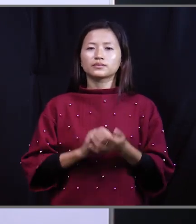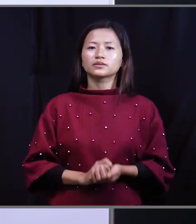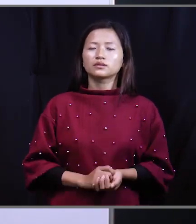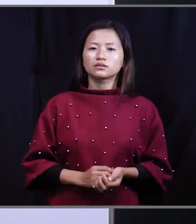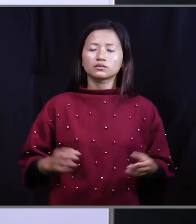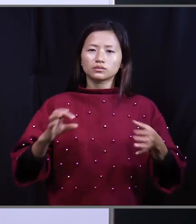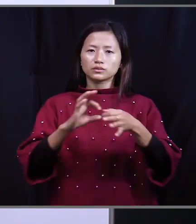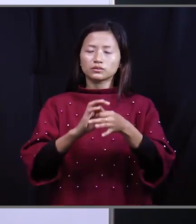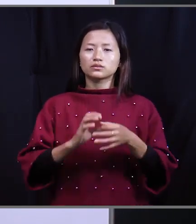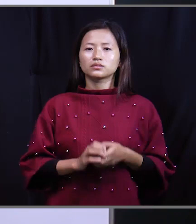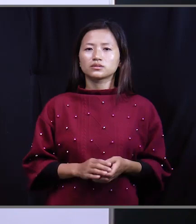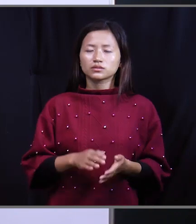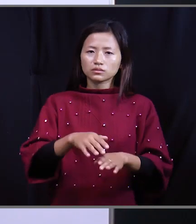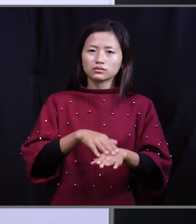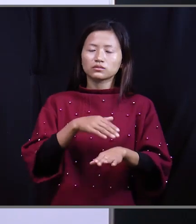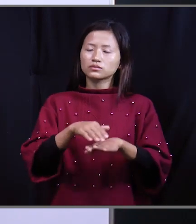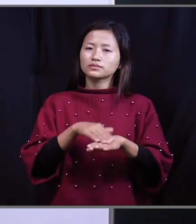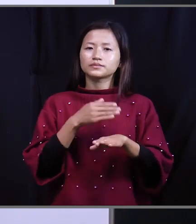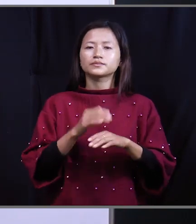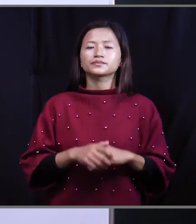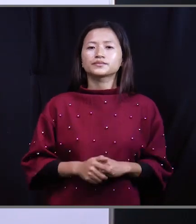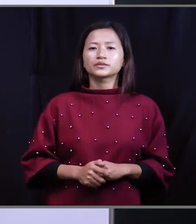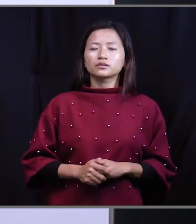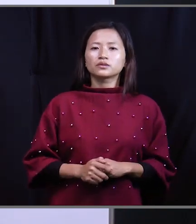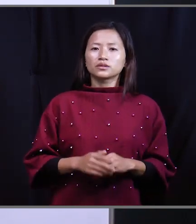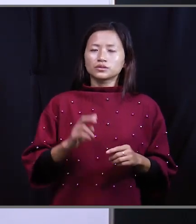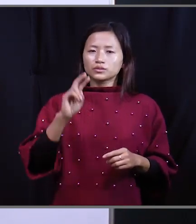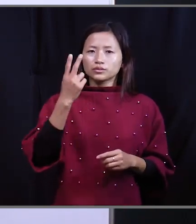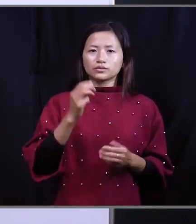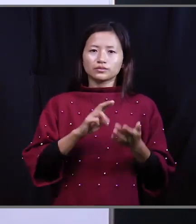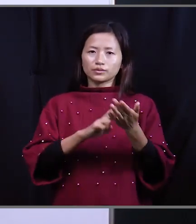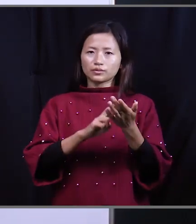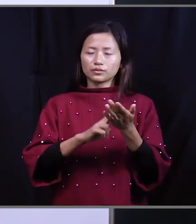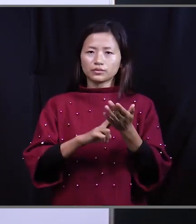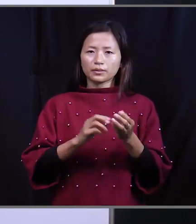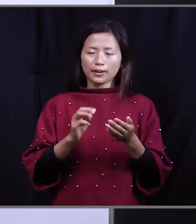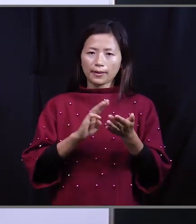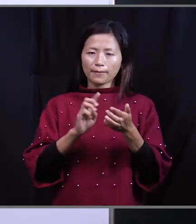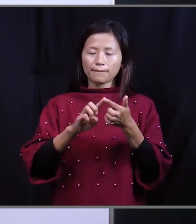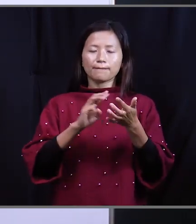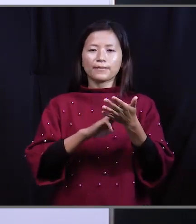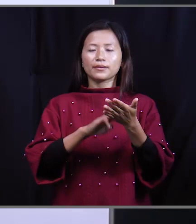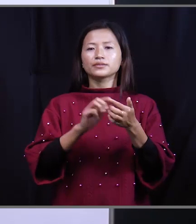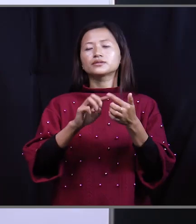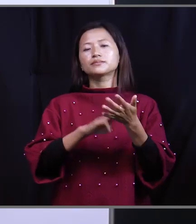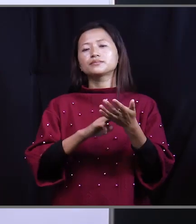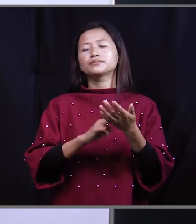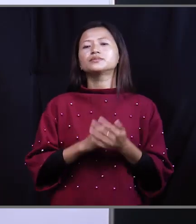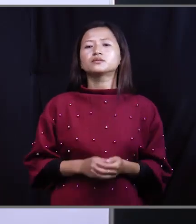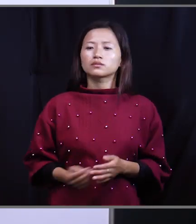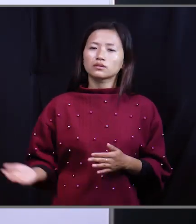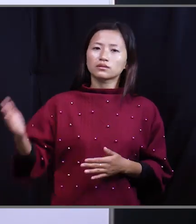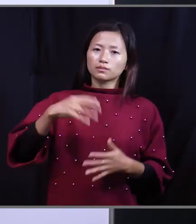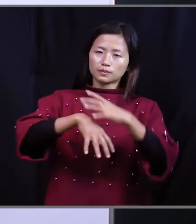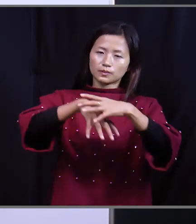will be joined, and then slowly, the two nuclear membrane will start coming out. After it slowly